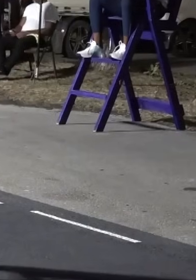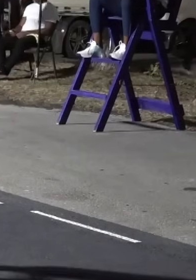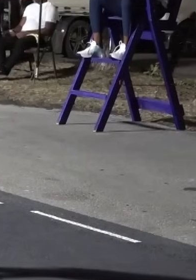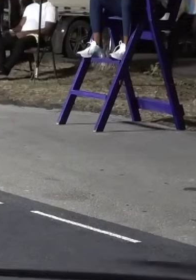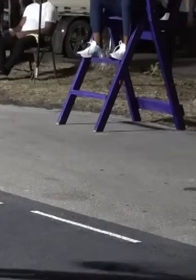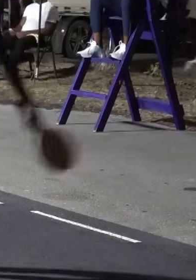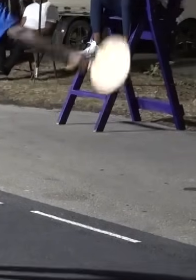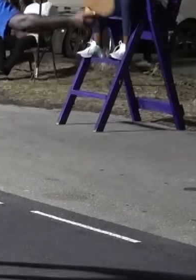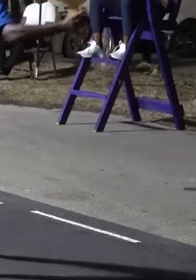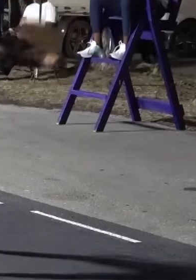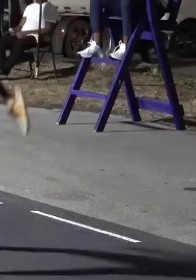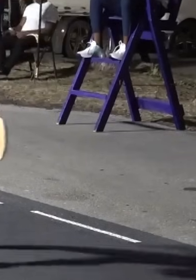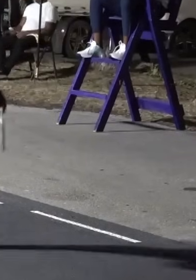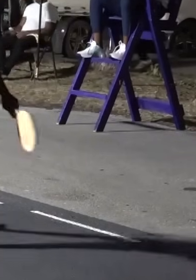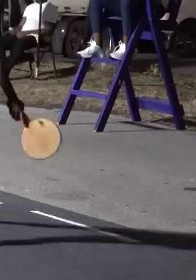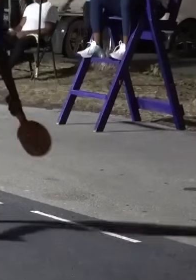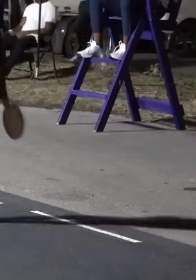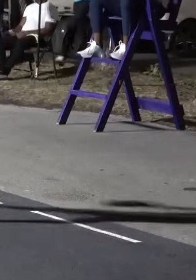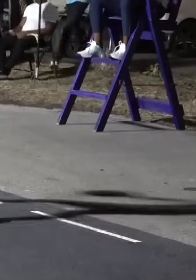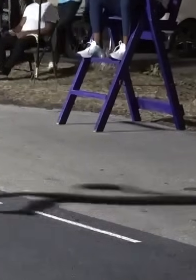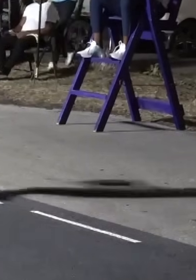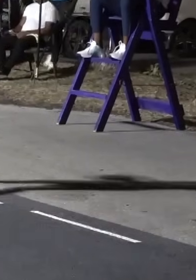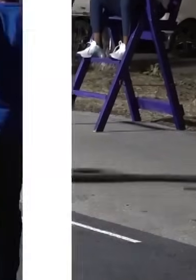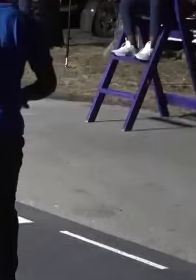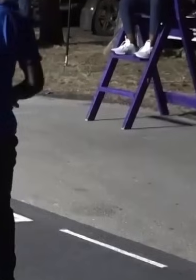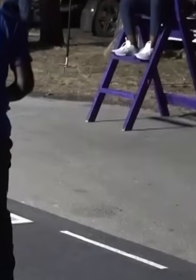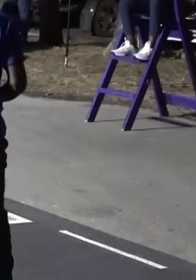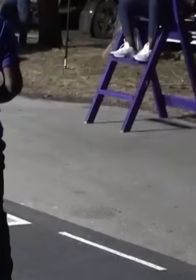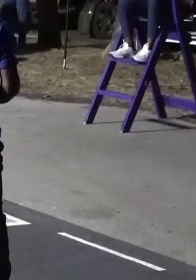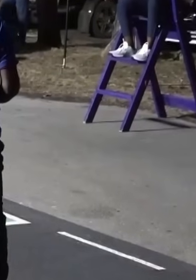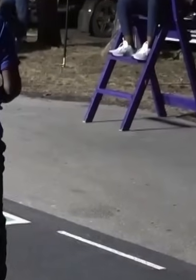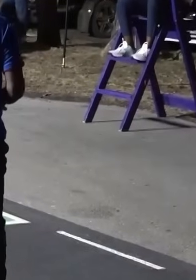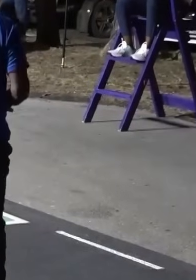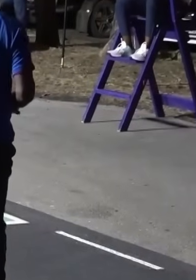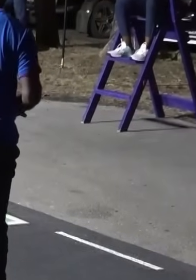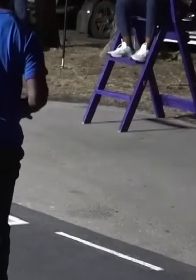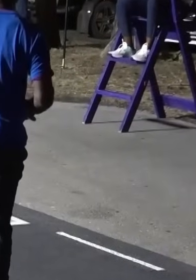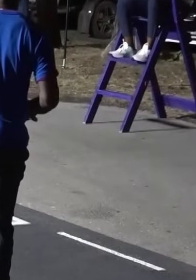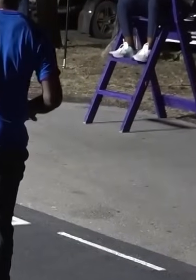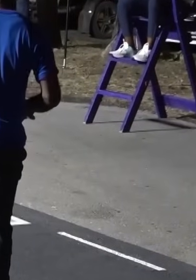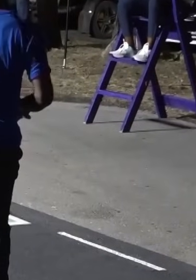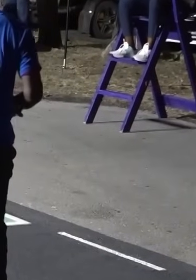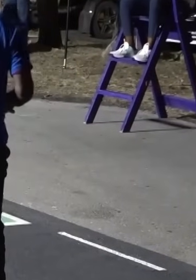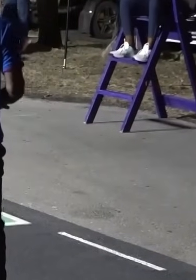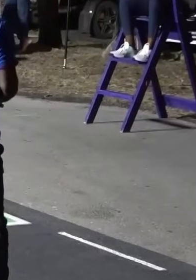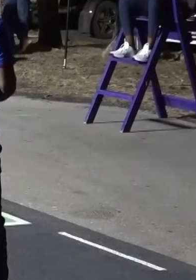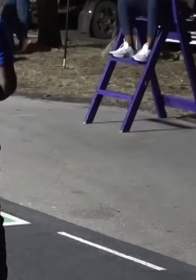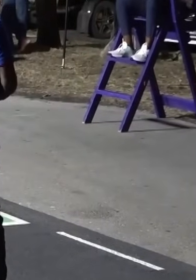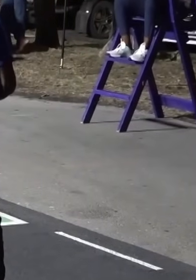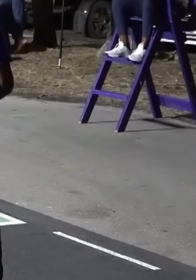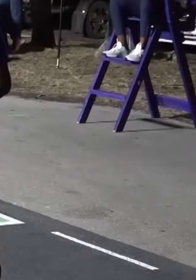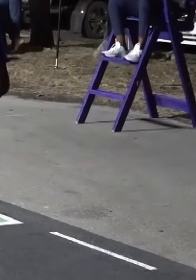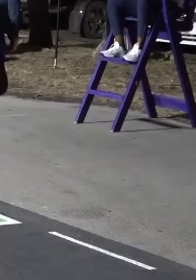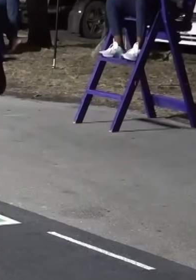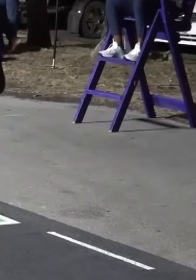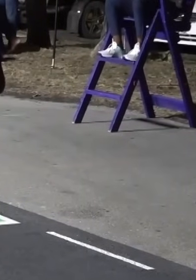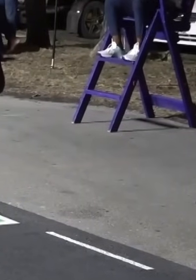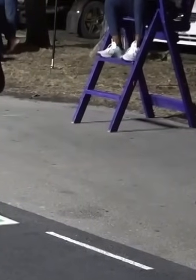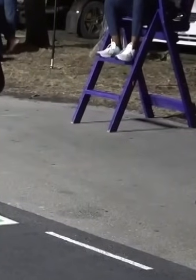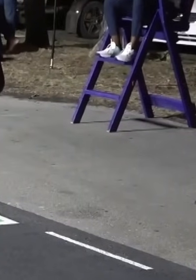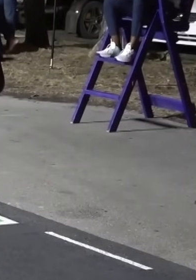score. Maria Cumberbatch the winner. Second match, 61 and over men's final. A clash